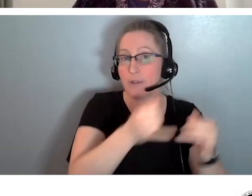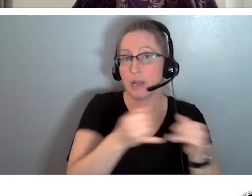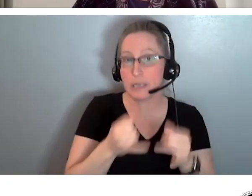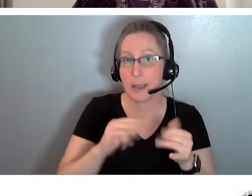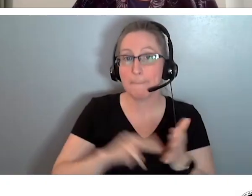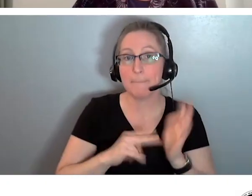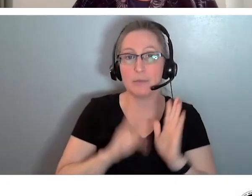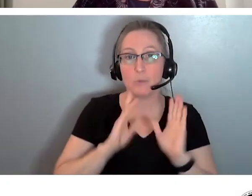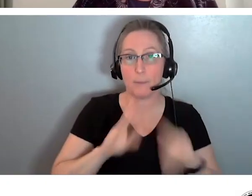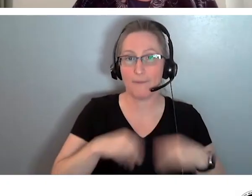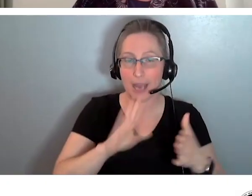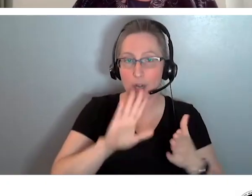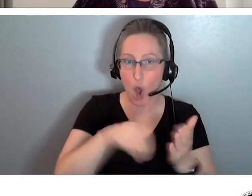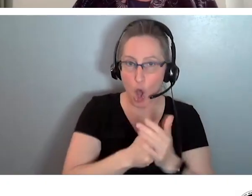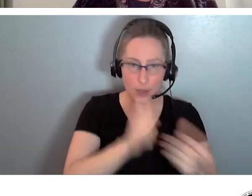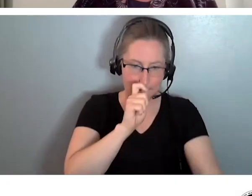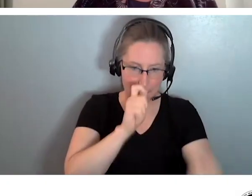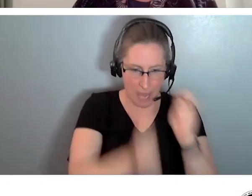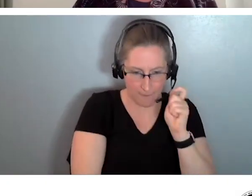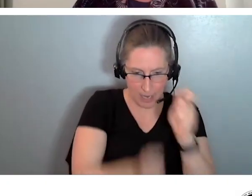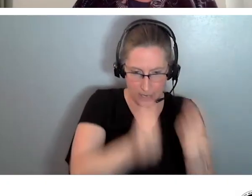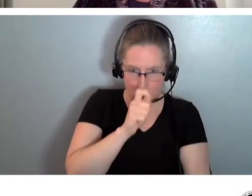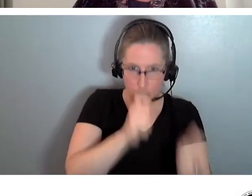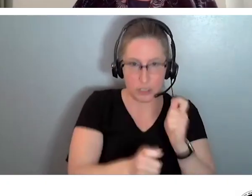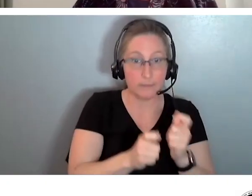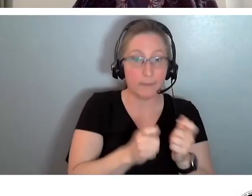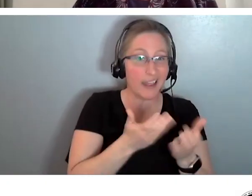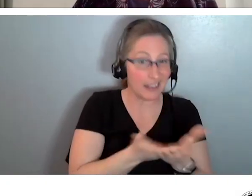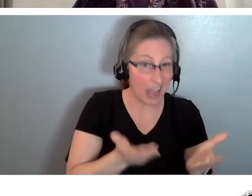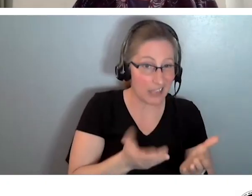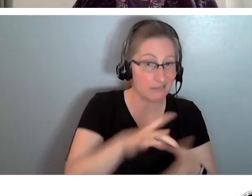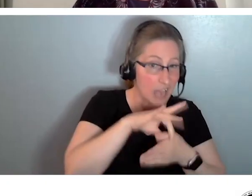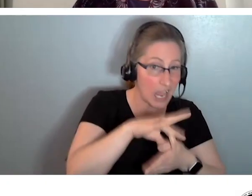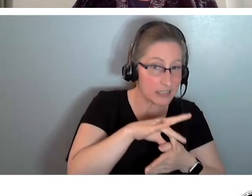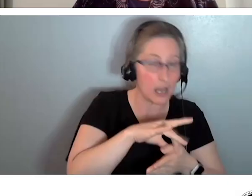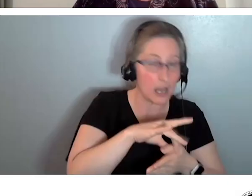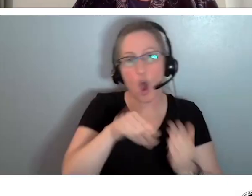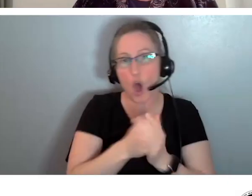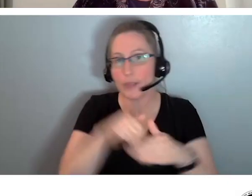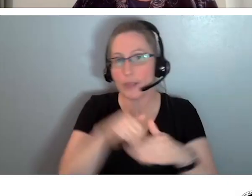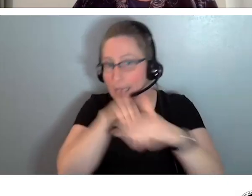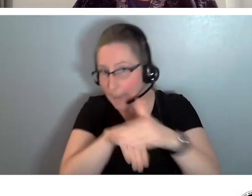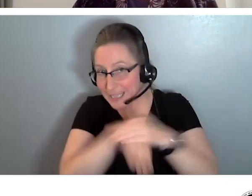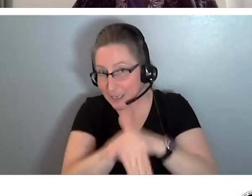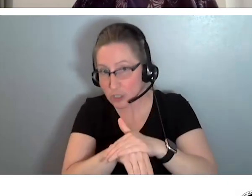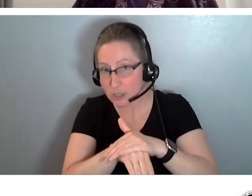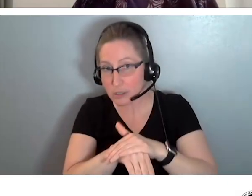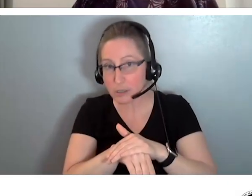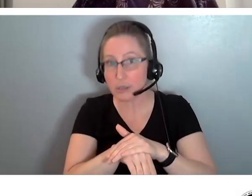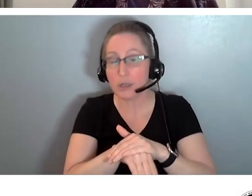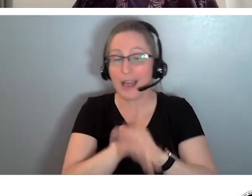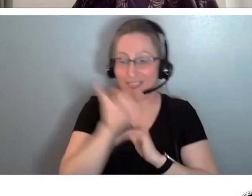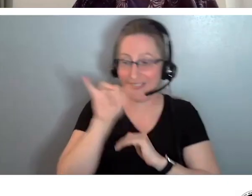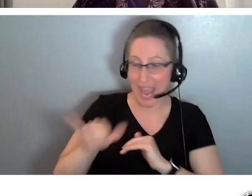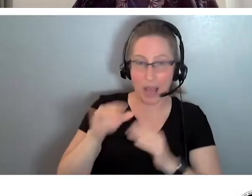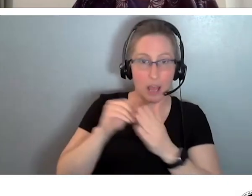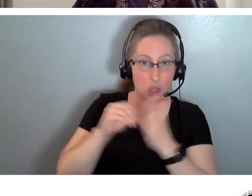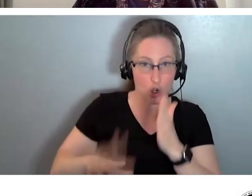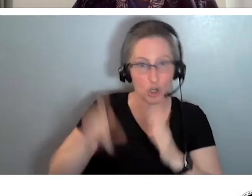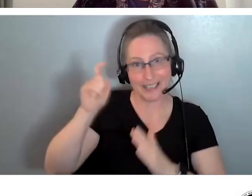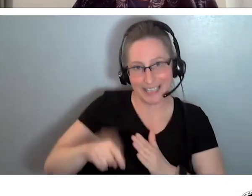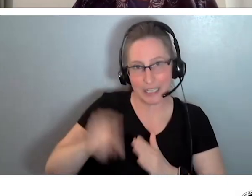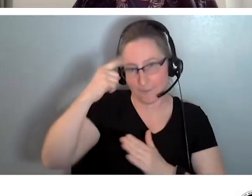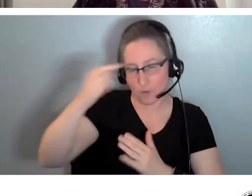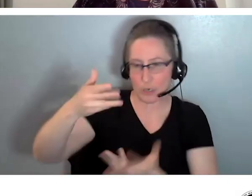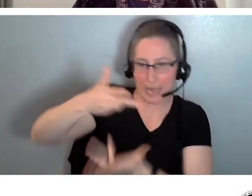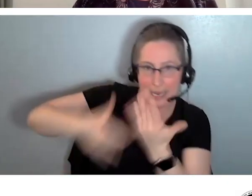provide all of the modifications, so changes in content, and all of the accommodations the learner needs